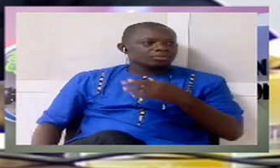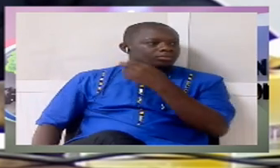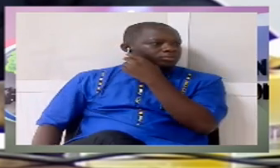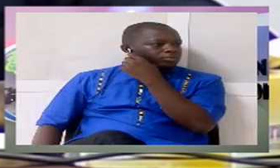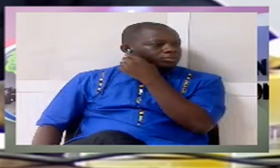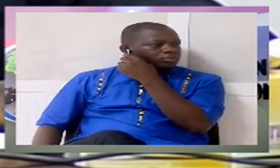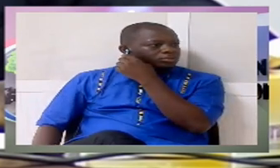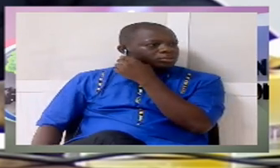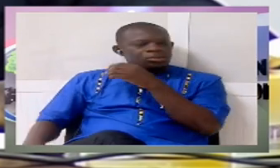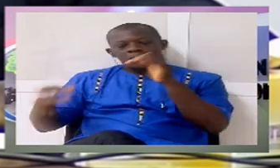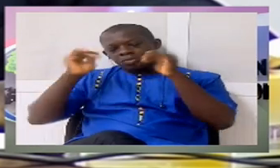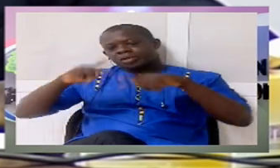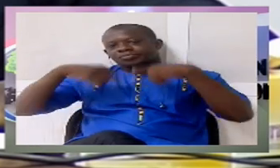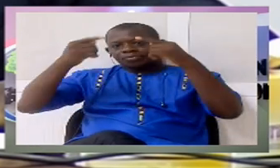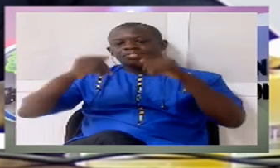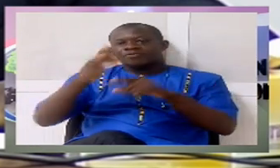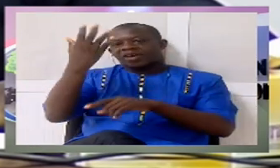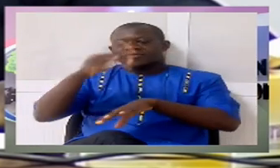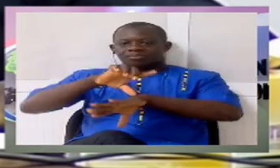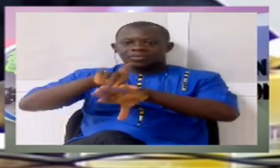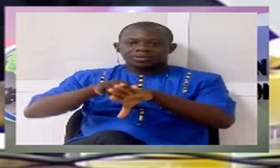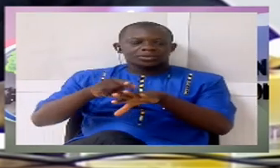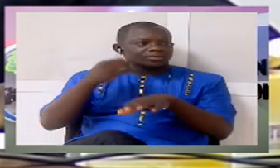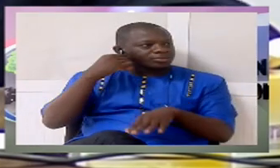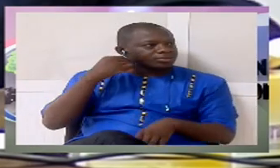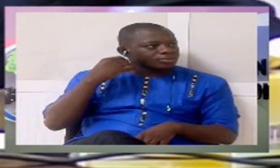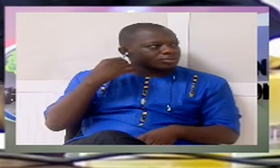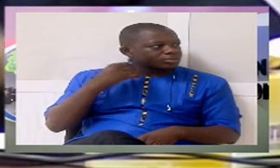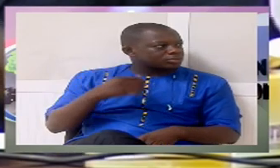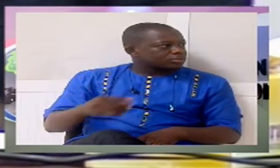Fine, the meeting is suspended for 5 minutes then. Thank you. Thank you.